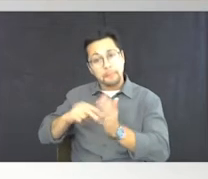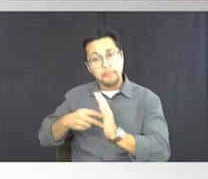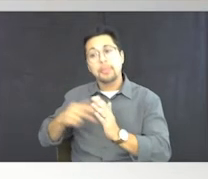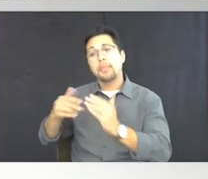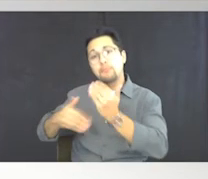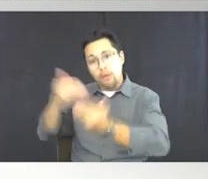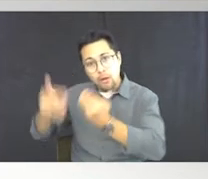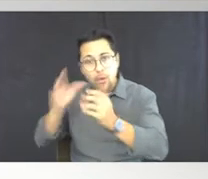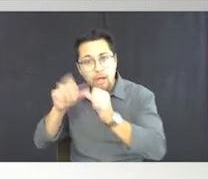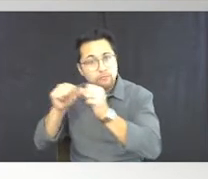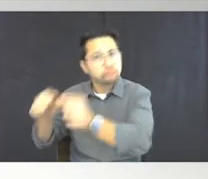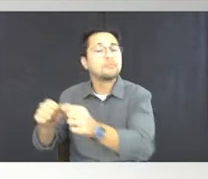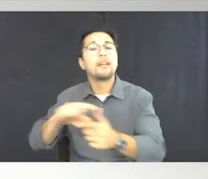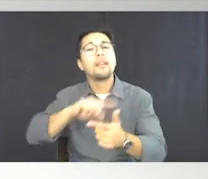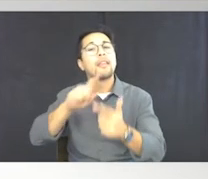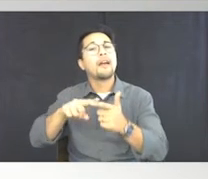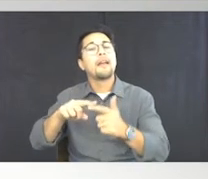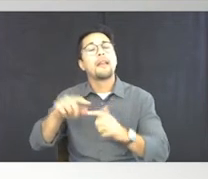an administrative law